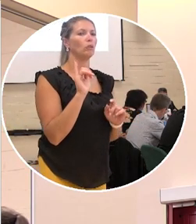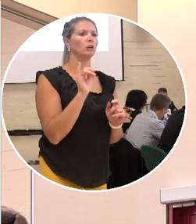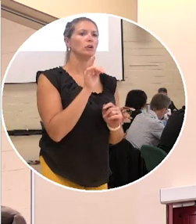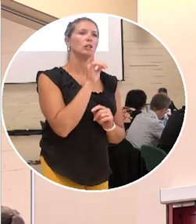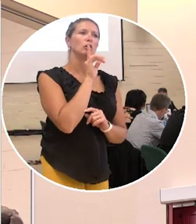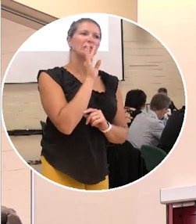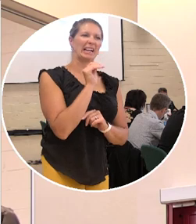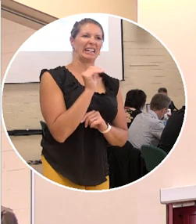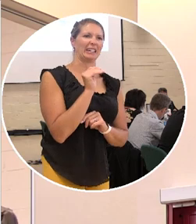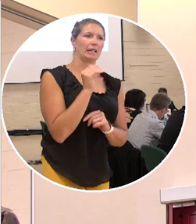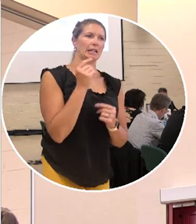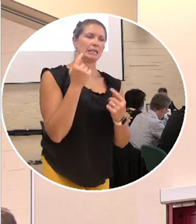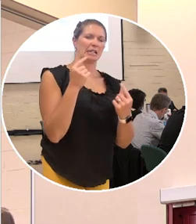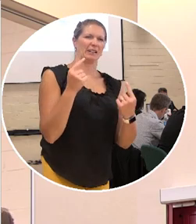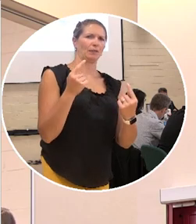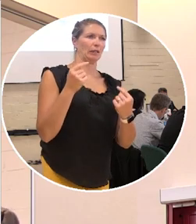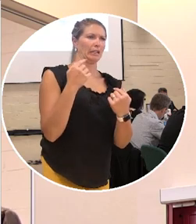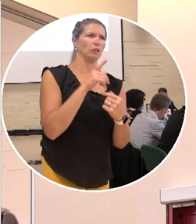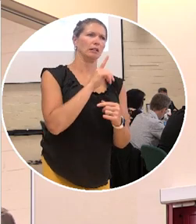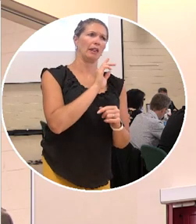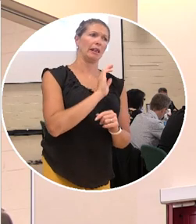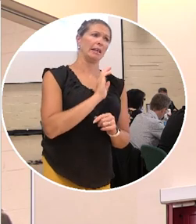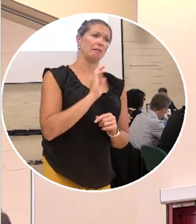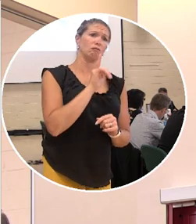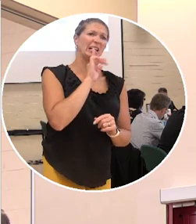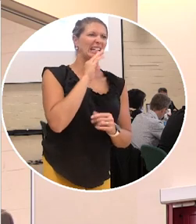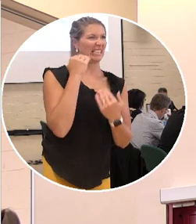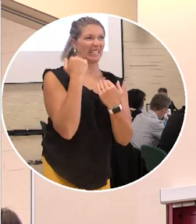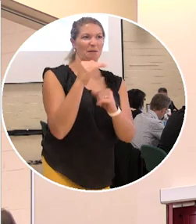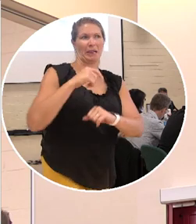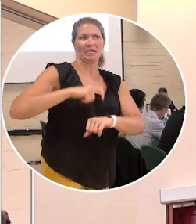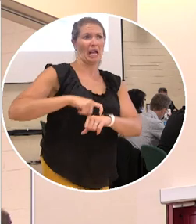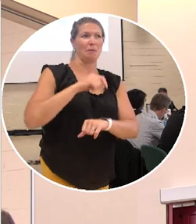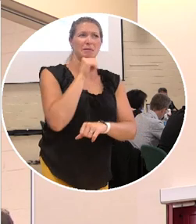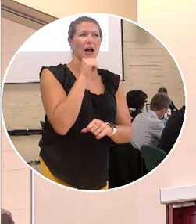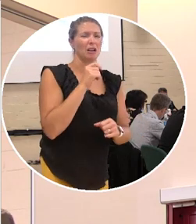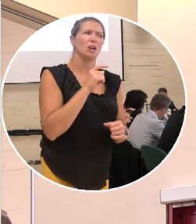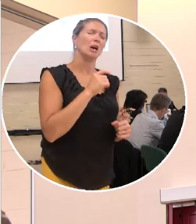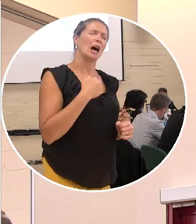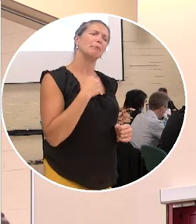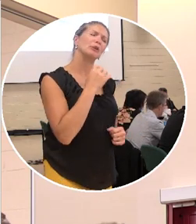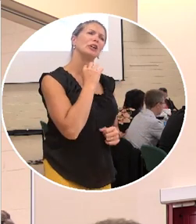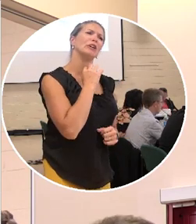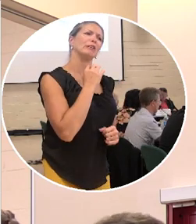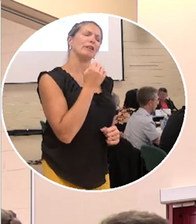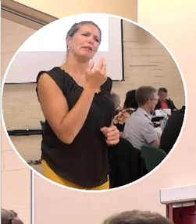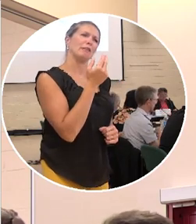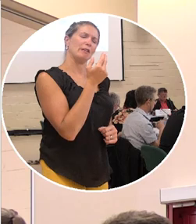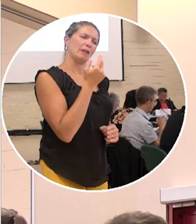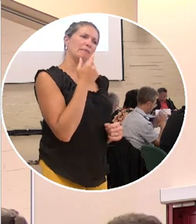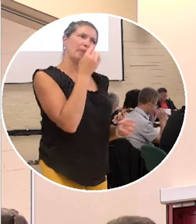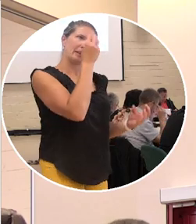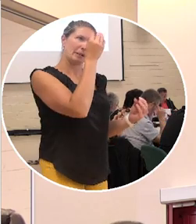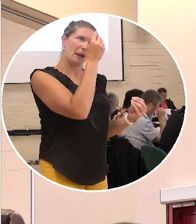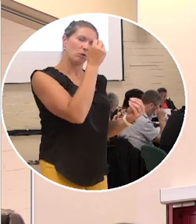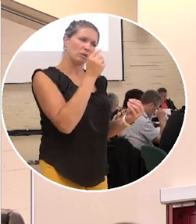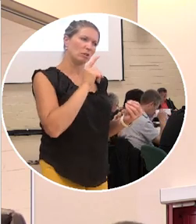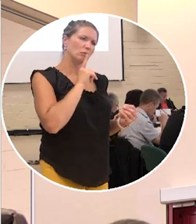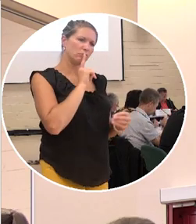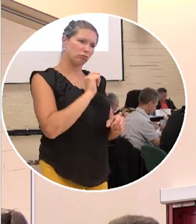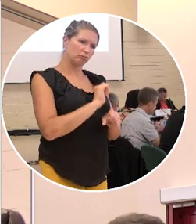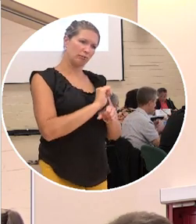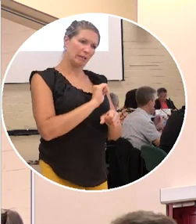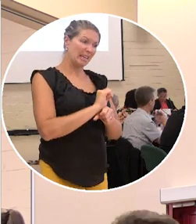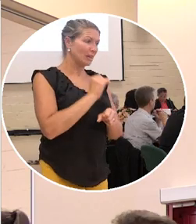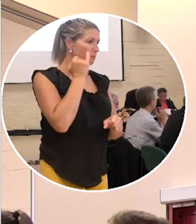2 days, 3 days, 4 days. So in the amount, are we really having any effect if